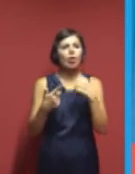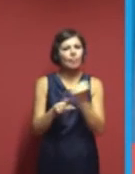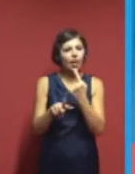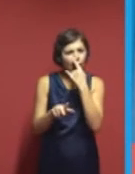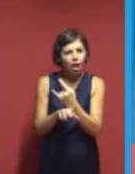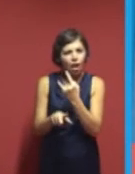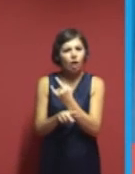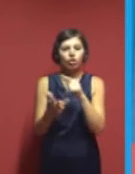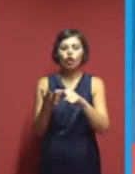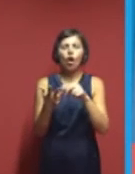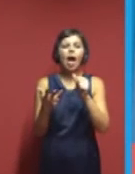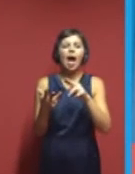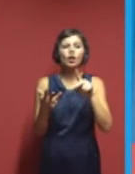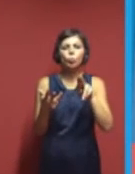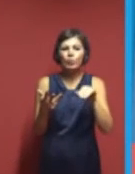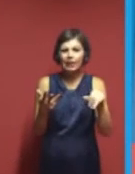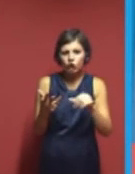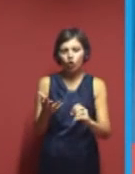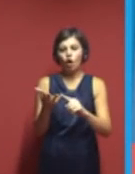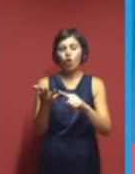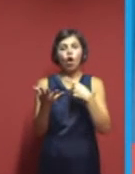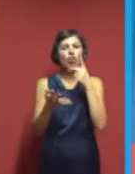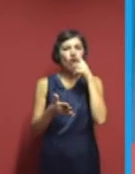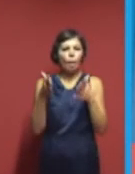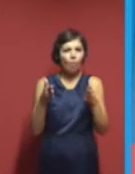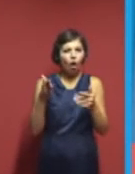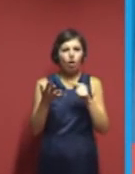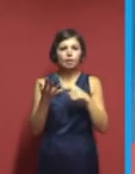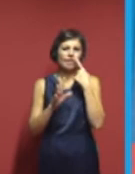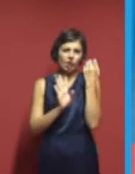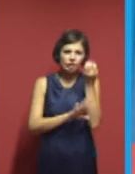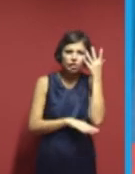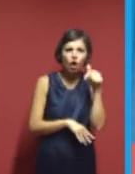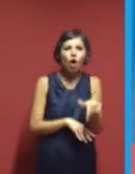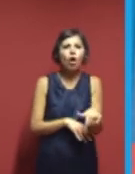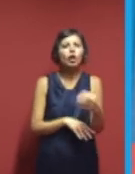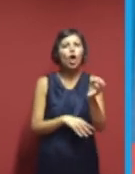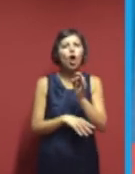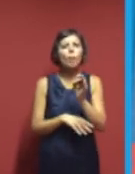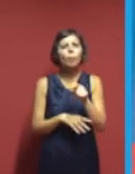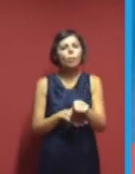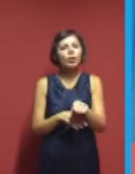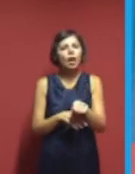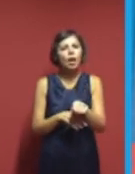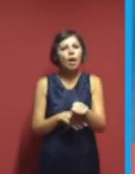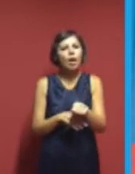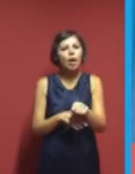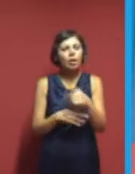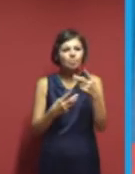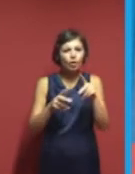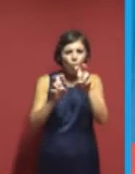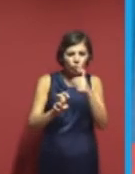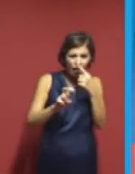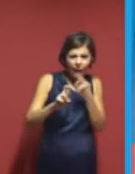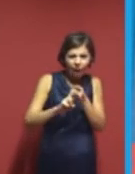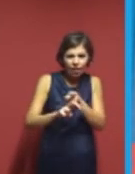robotics, inventions. Toy hacking is a very popular activity. It's where kids are able to smash apart brand new toys, which they